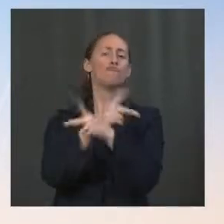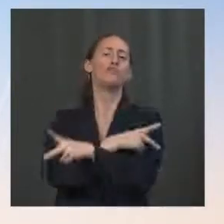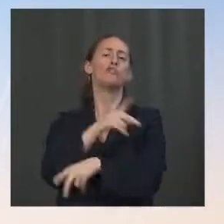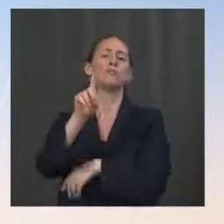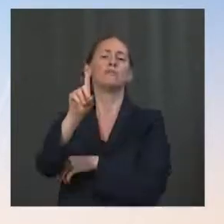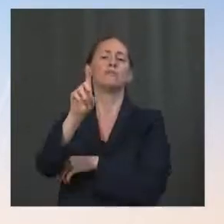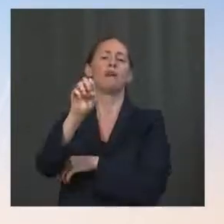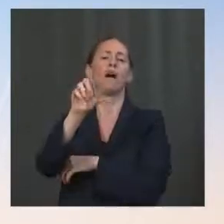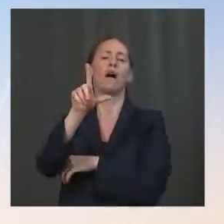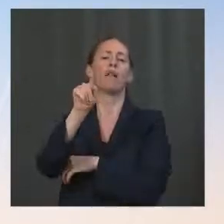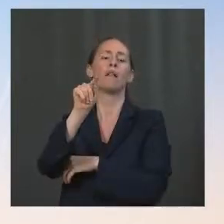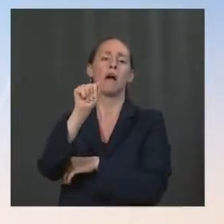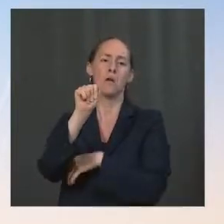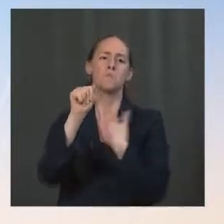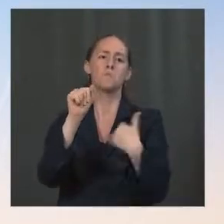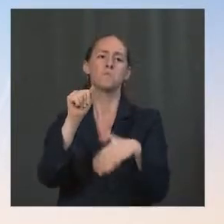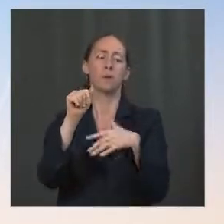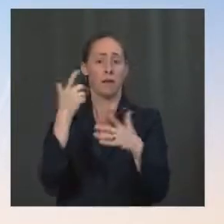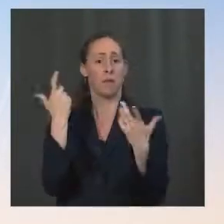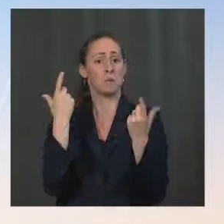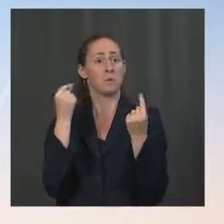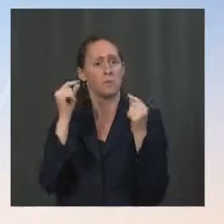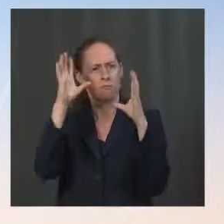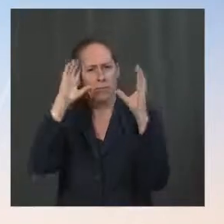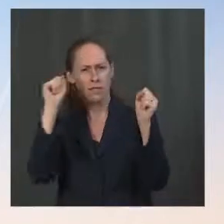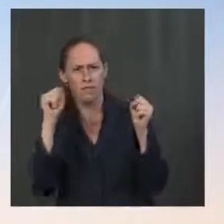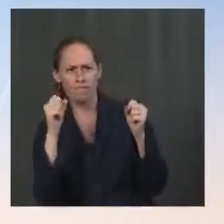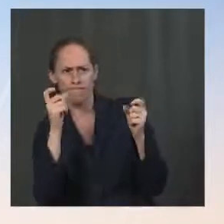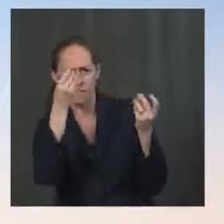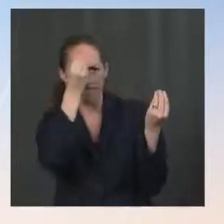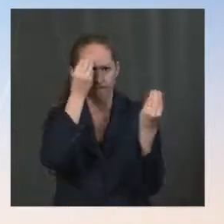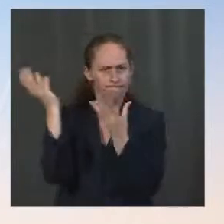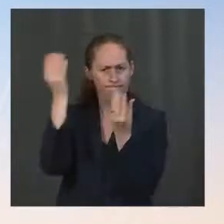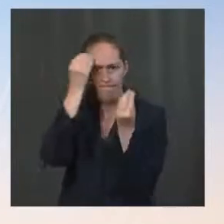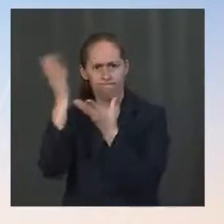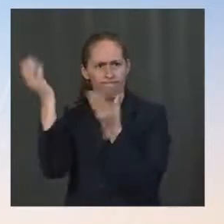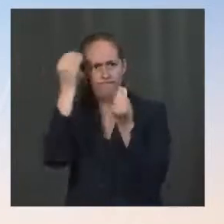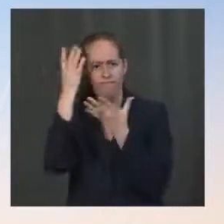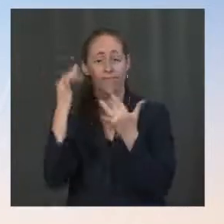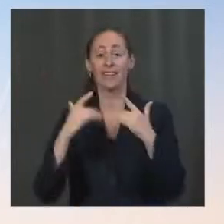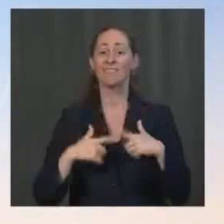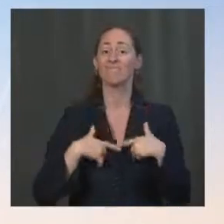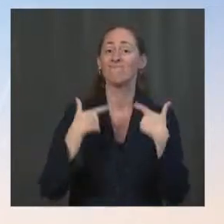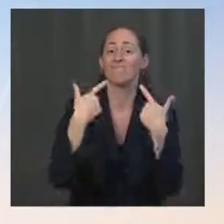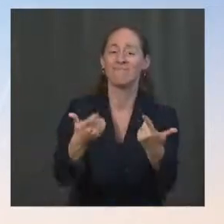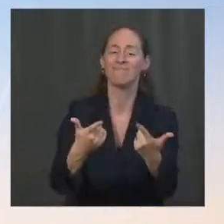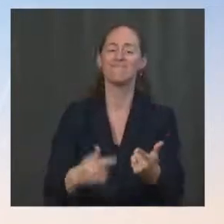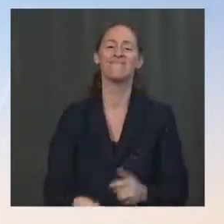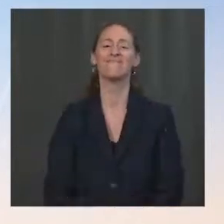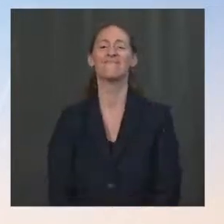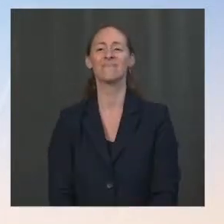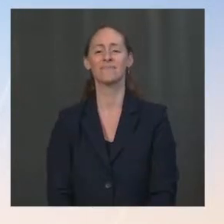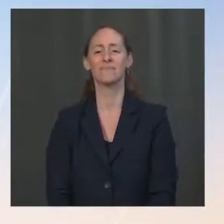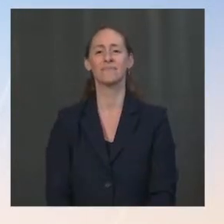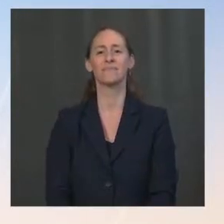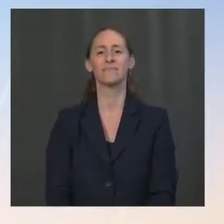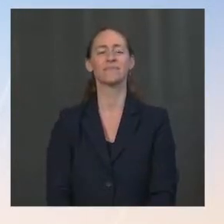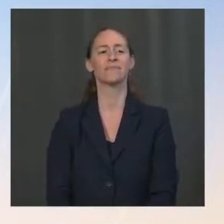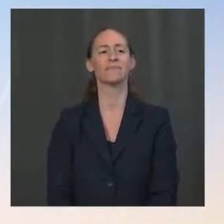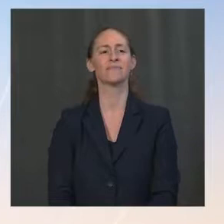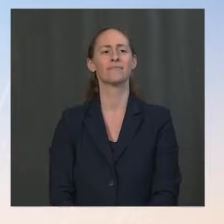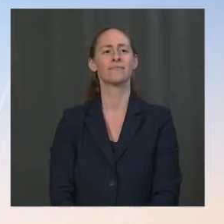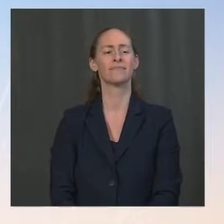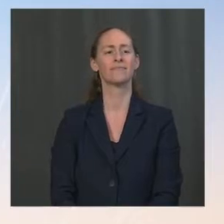tracking this and receive updates through the course of the weekend. Amr, with that, why don't you kick it off? You put out a statement not too